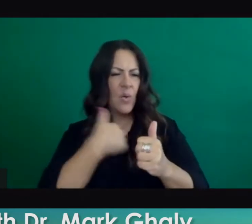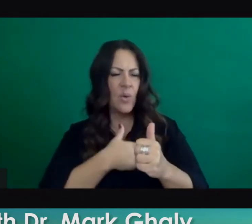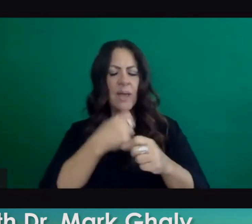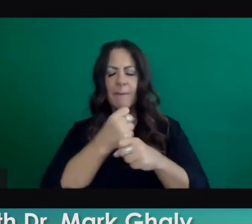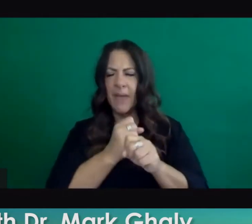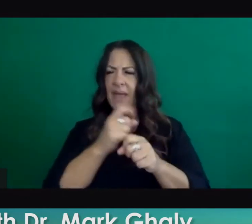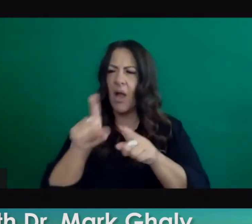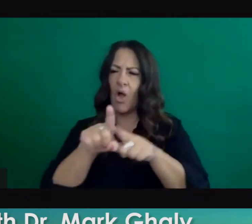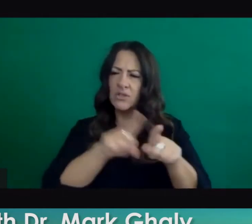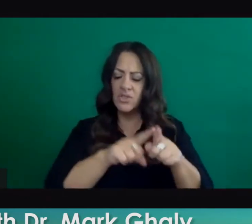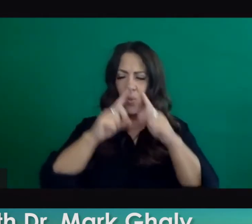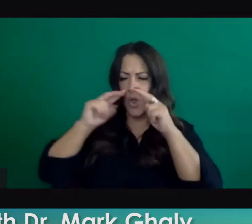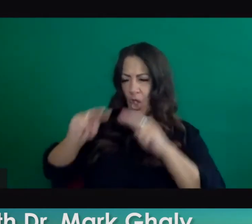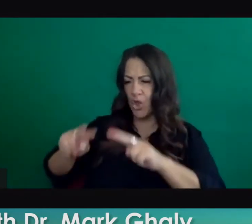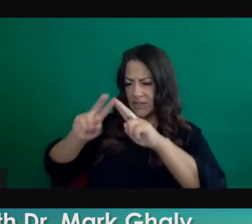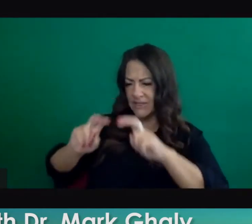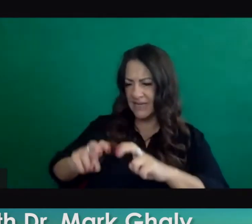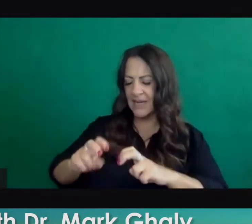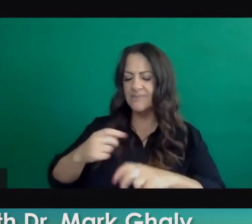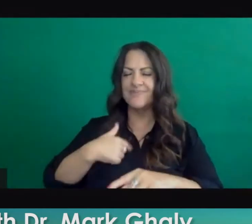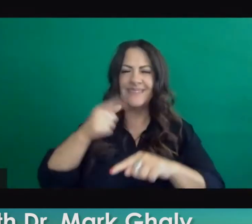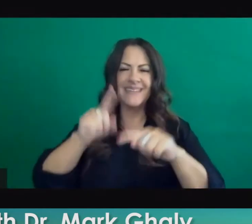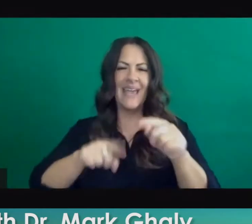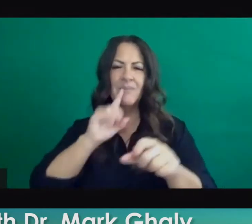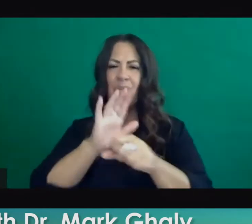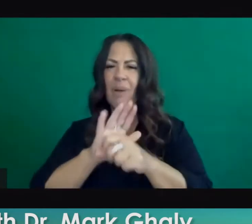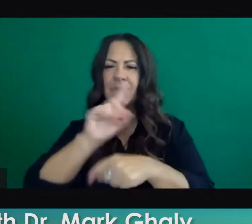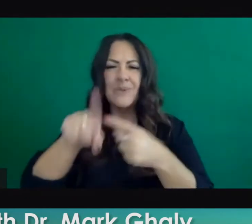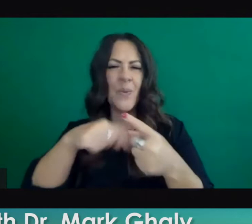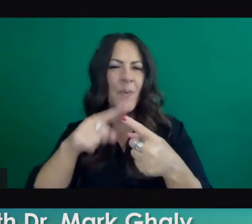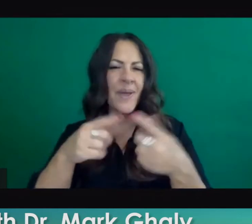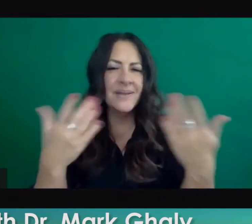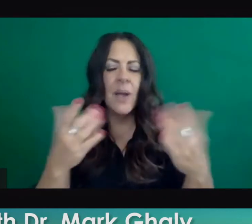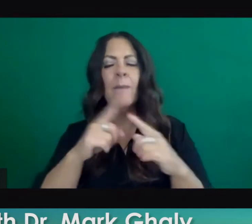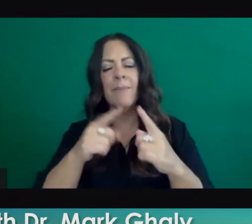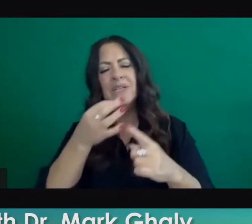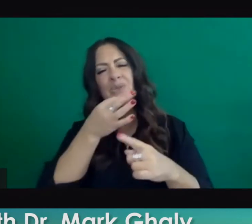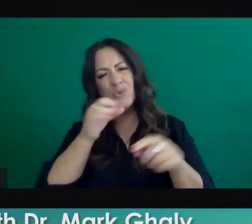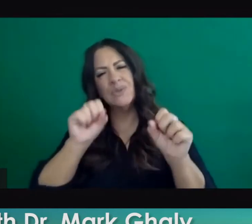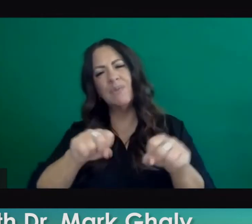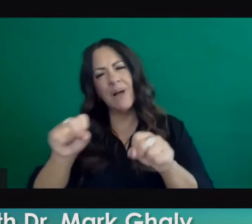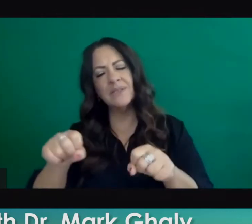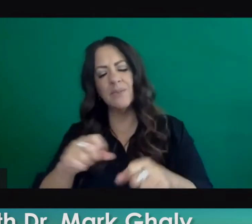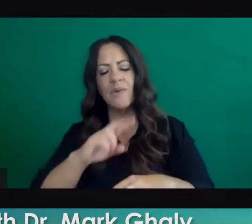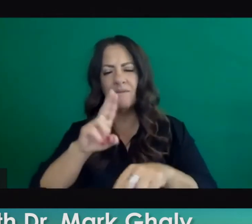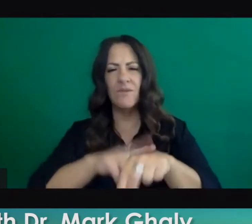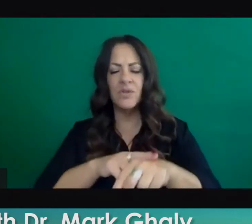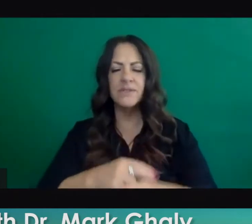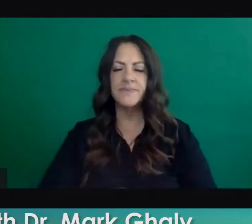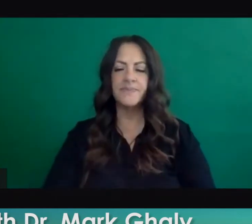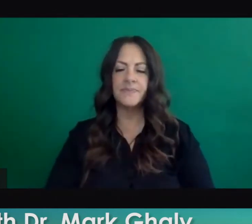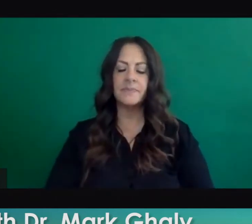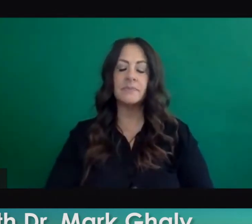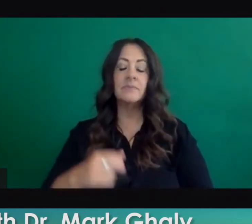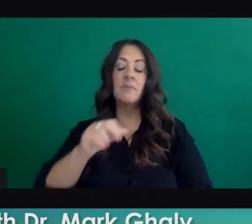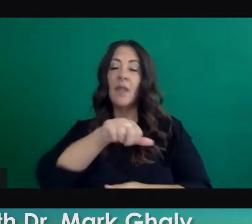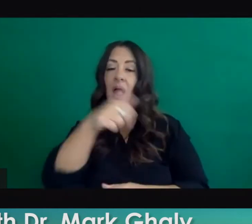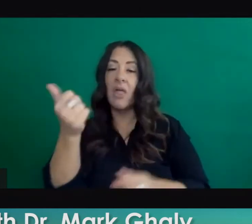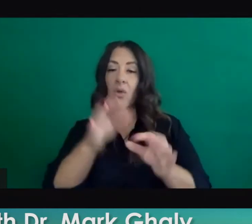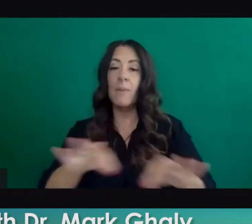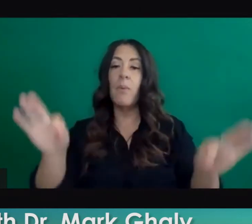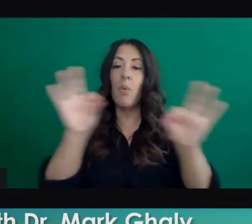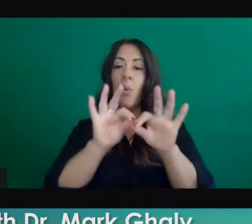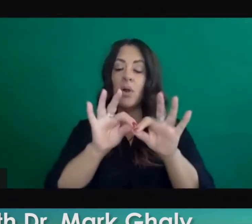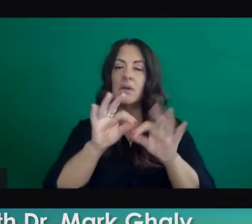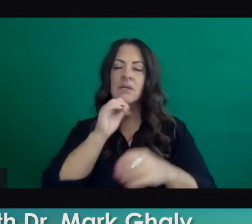So no promise of a specific date, but I will say as soon as possible. Some of the important issues that we're looking at are obviously